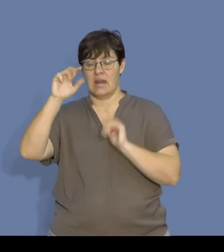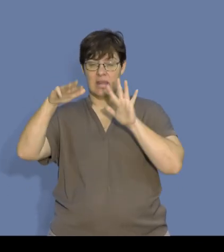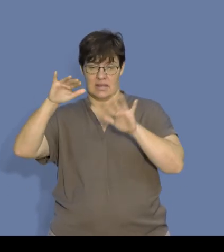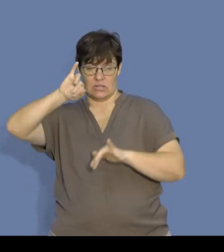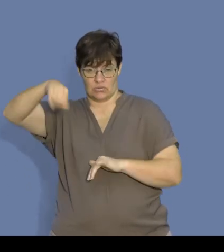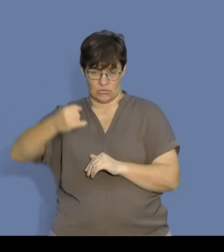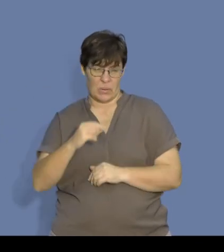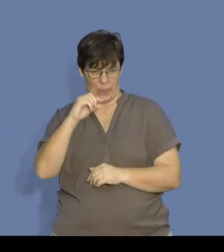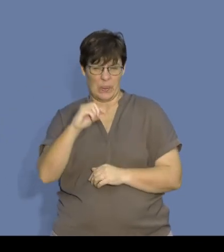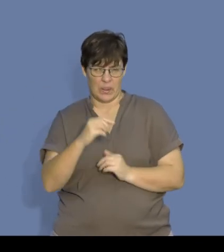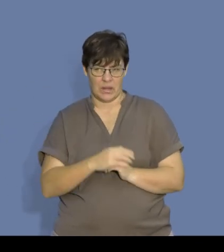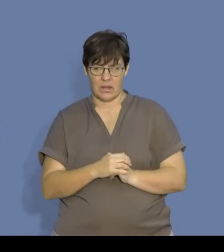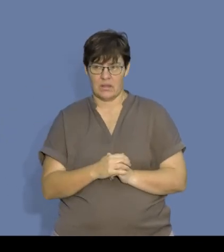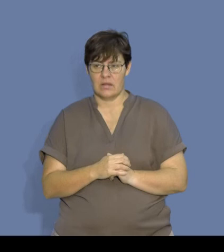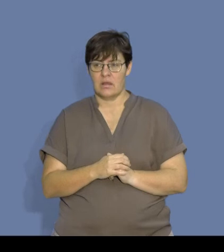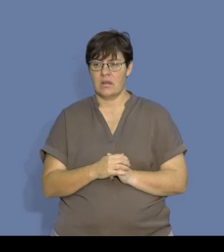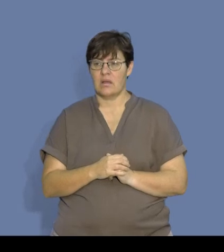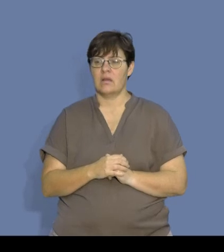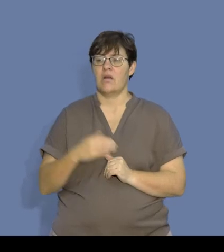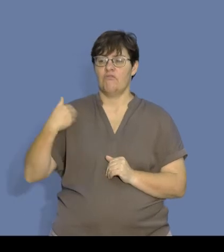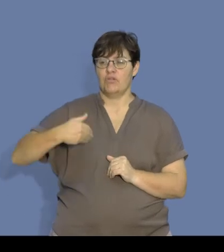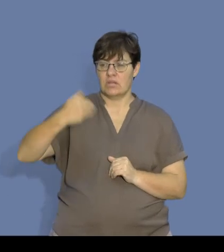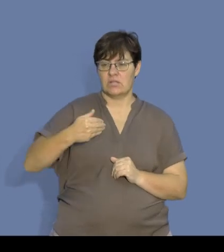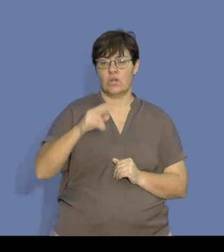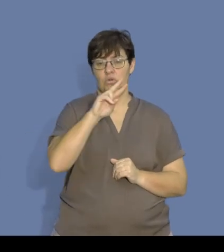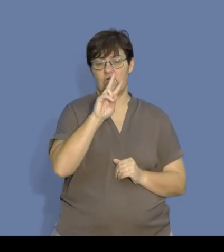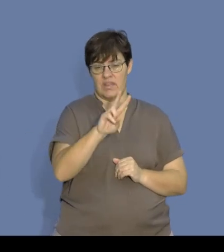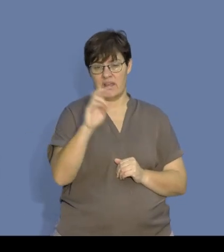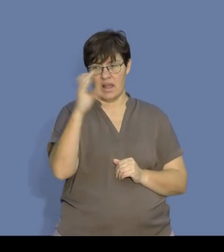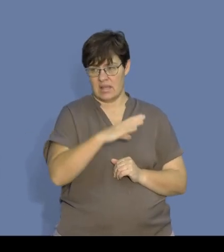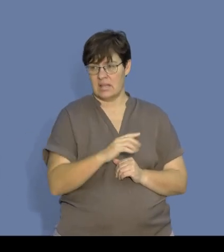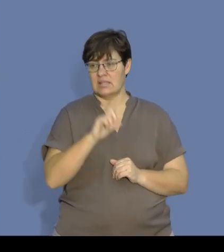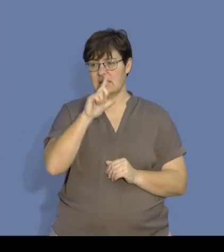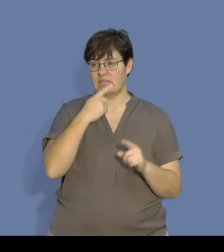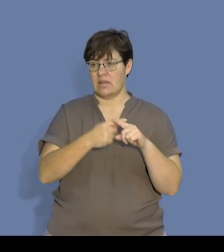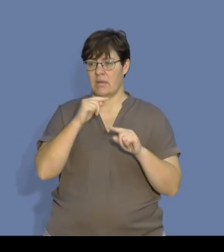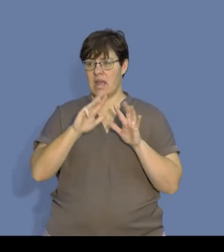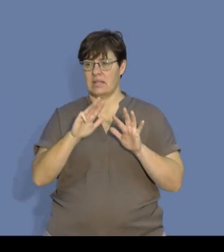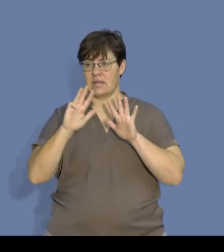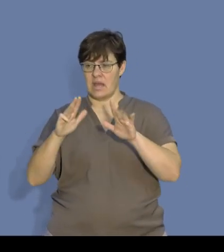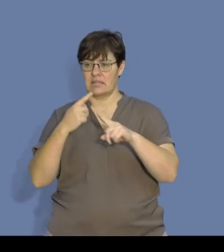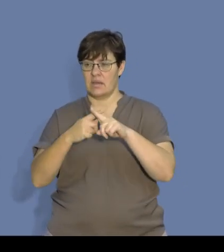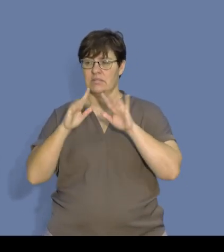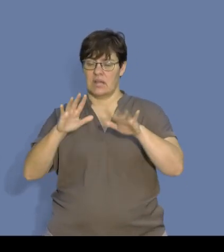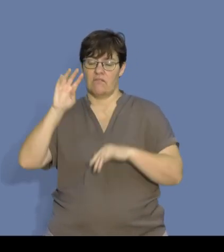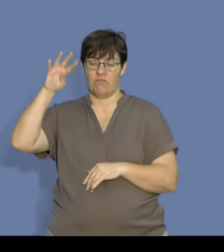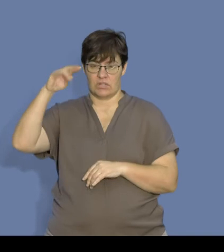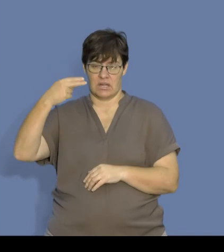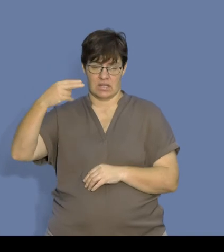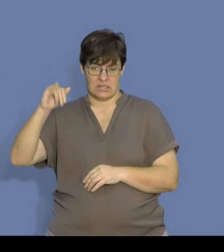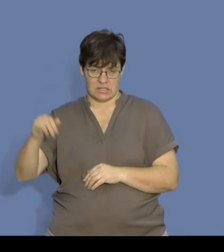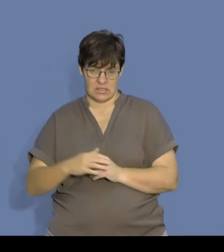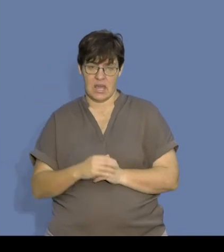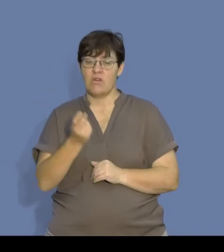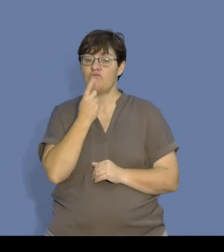The frequency of ultraviolet light is 7,89 times 10 to the 14. And the frequency of red